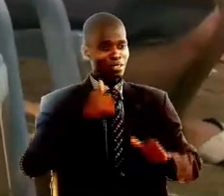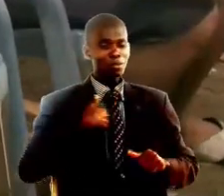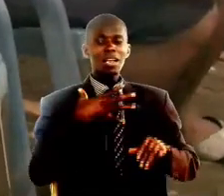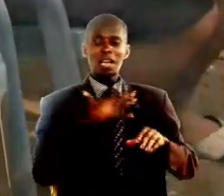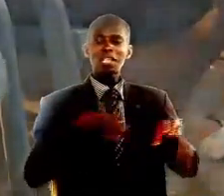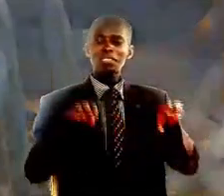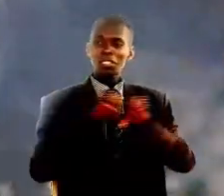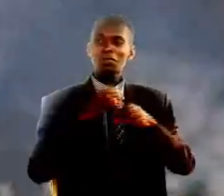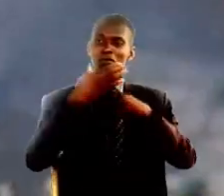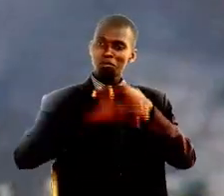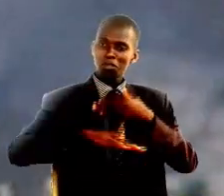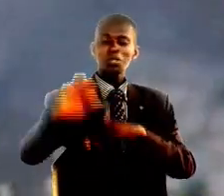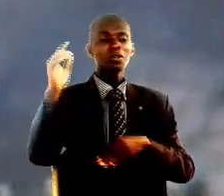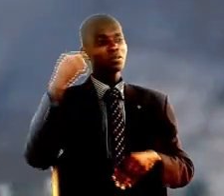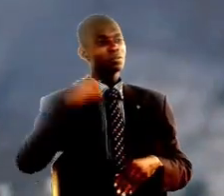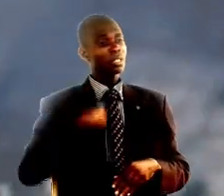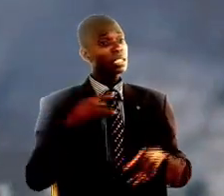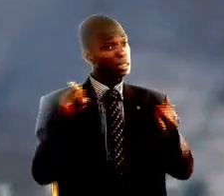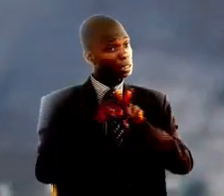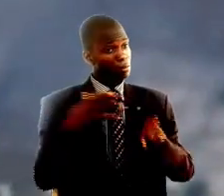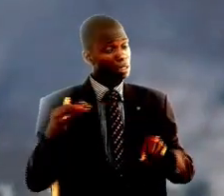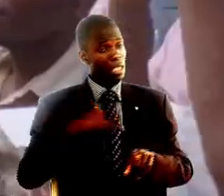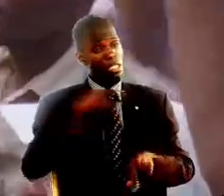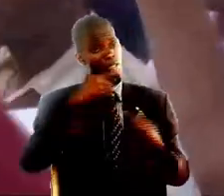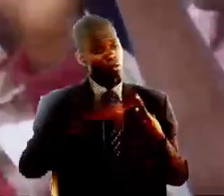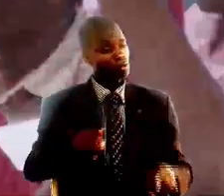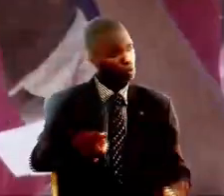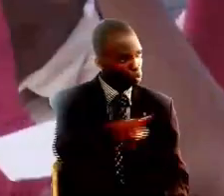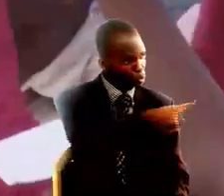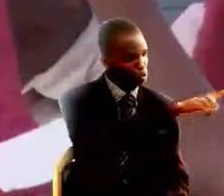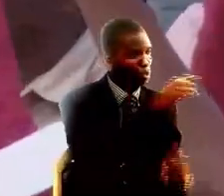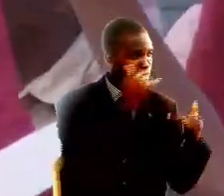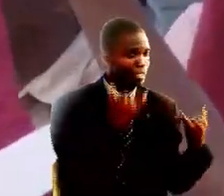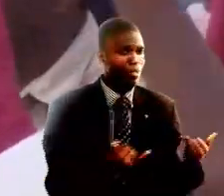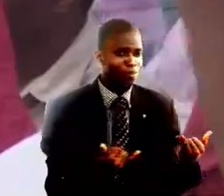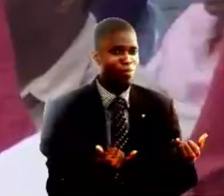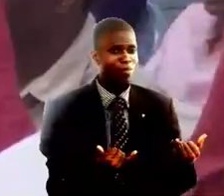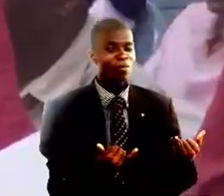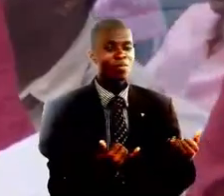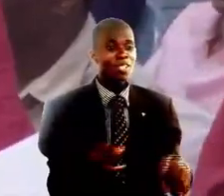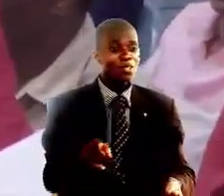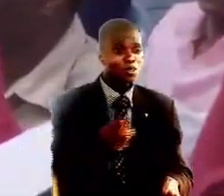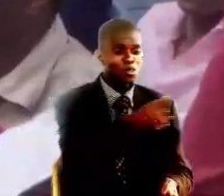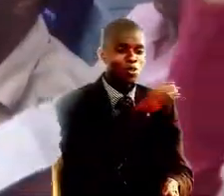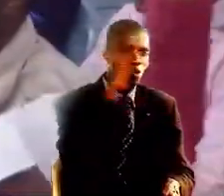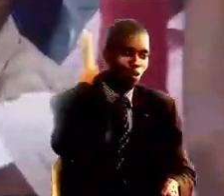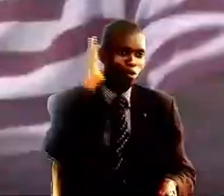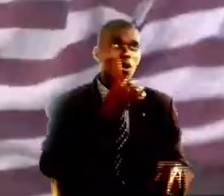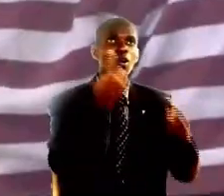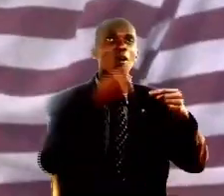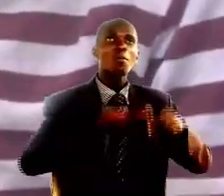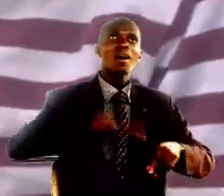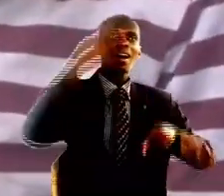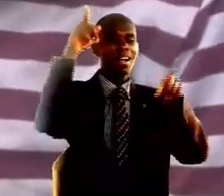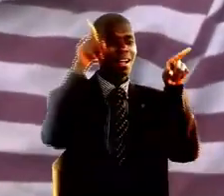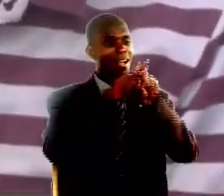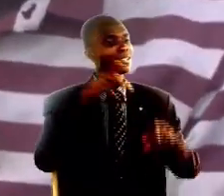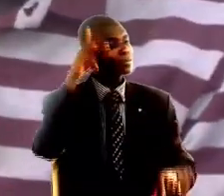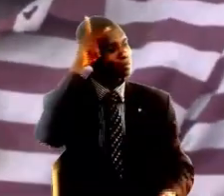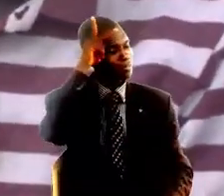told them, I come to tell you. You will catch up with me.